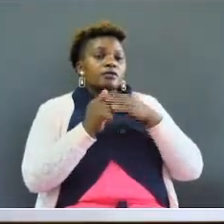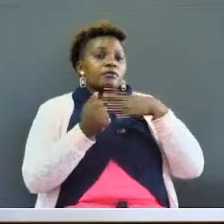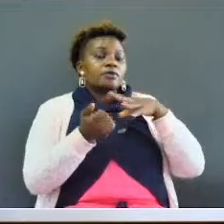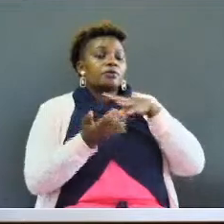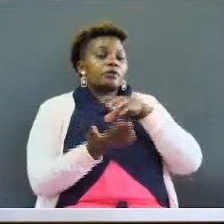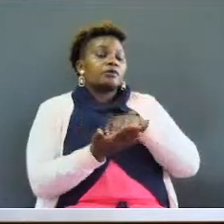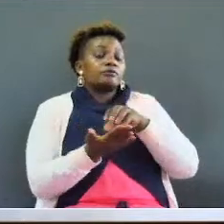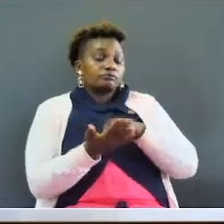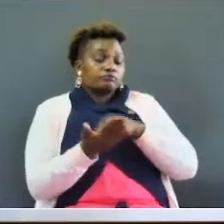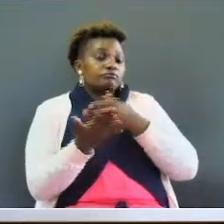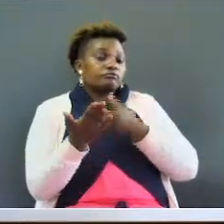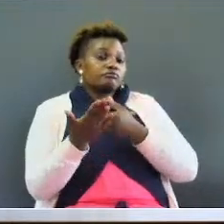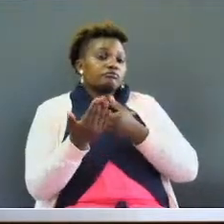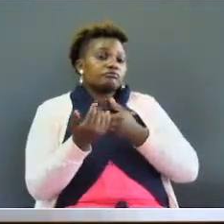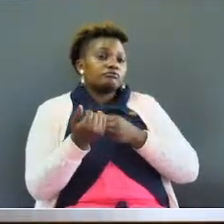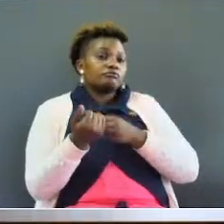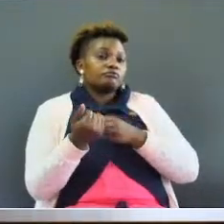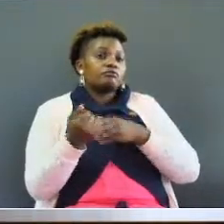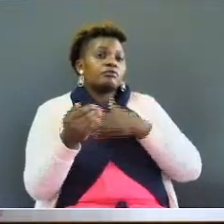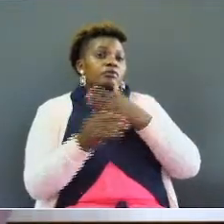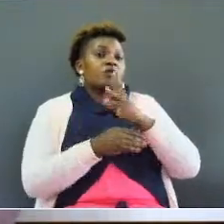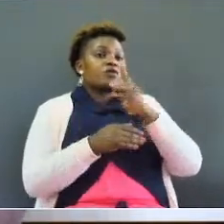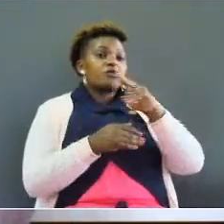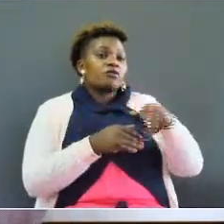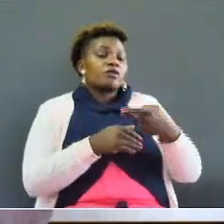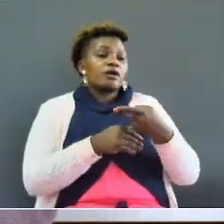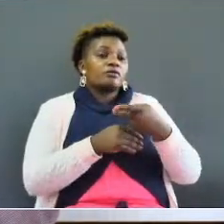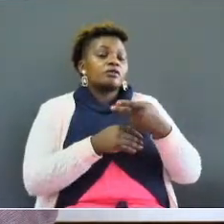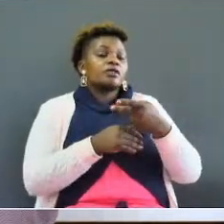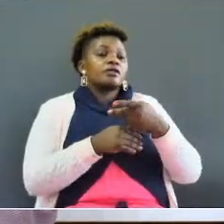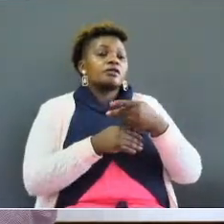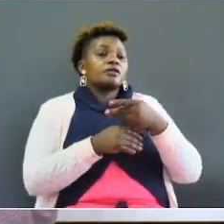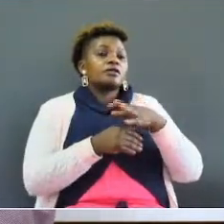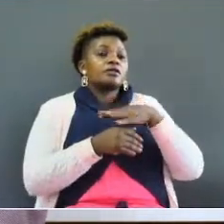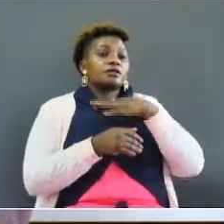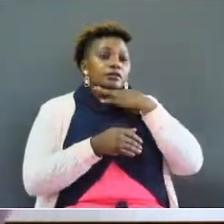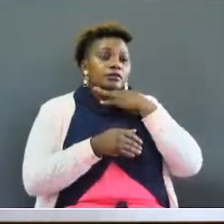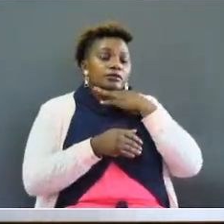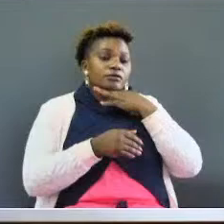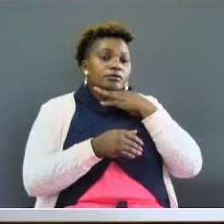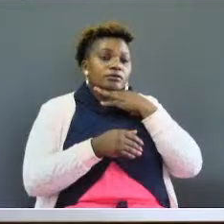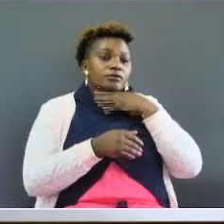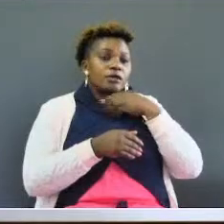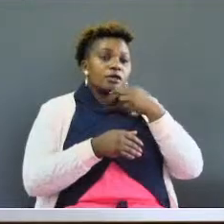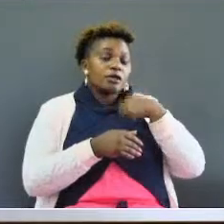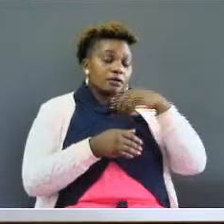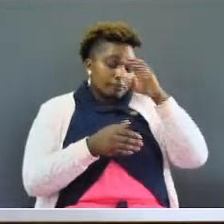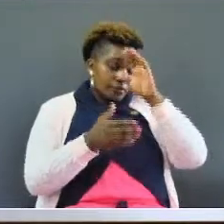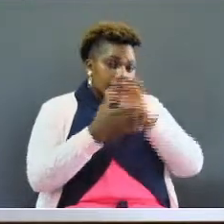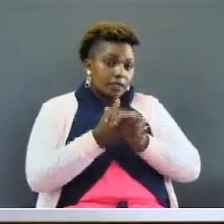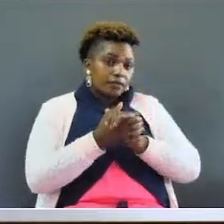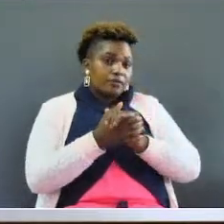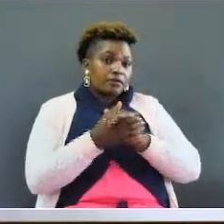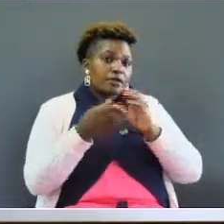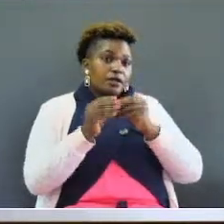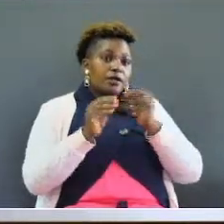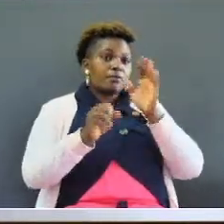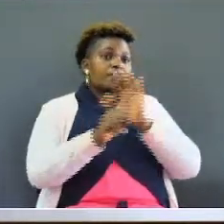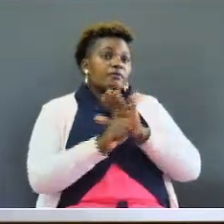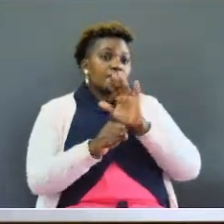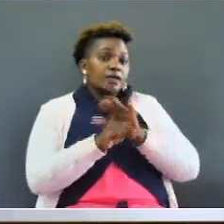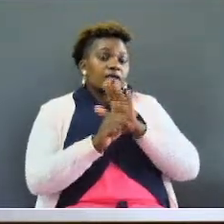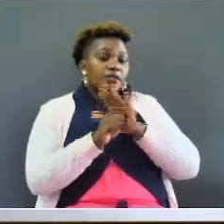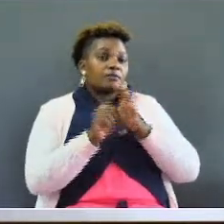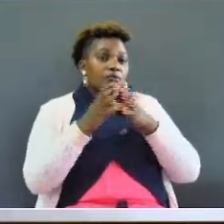confirmed, and over 4,300 deaths reported. But I believe the numbers are many,